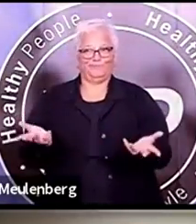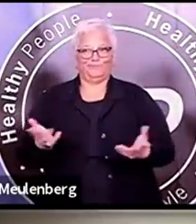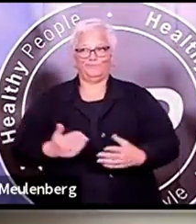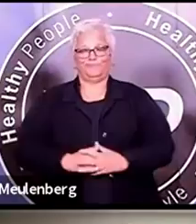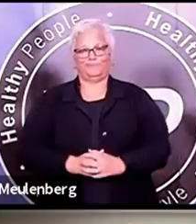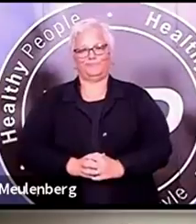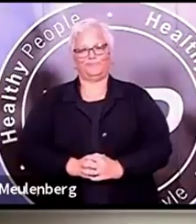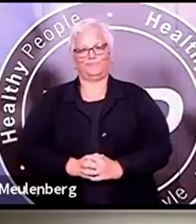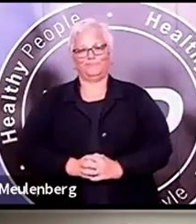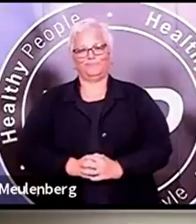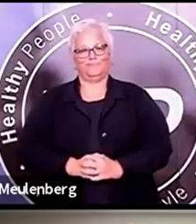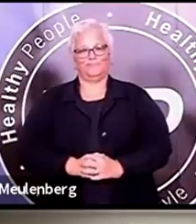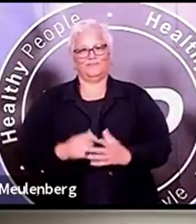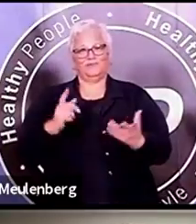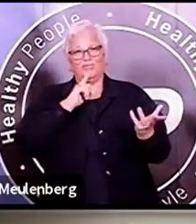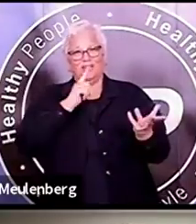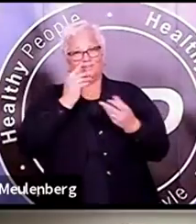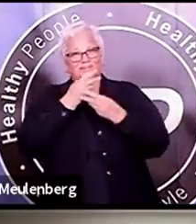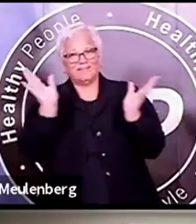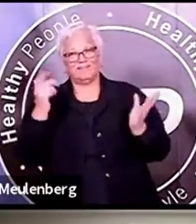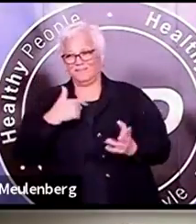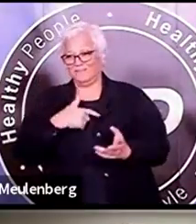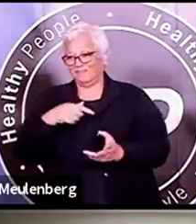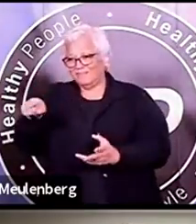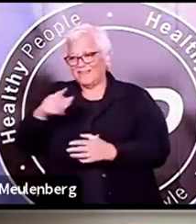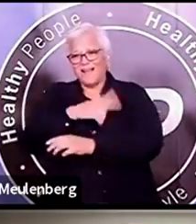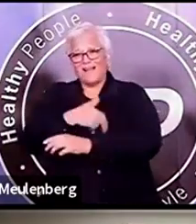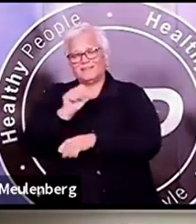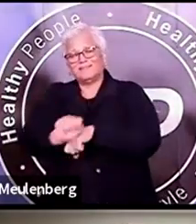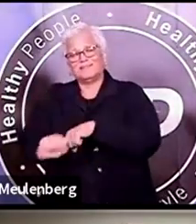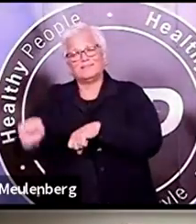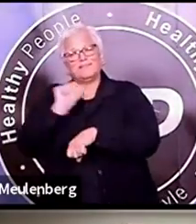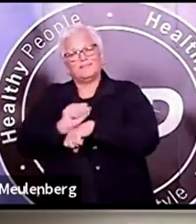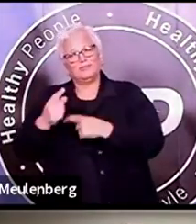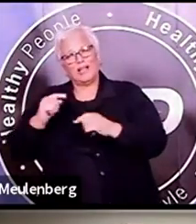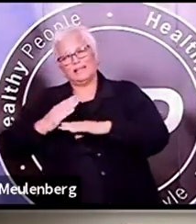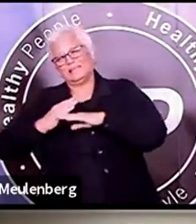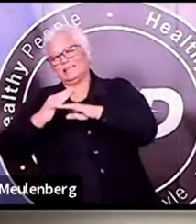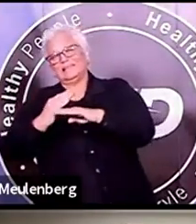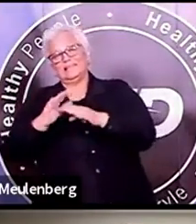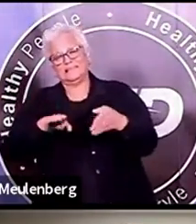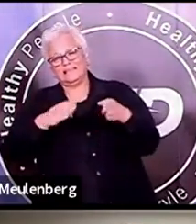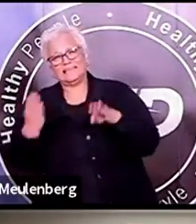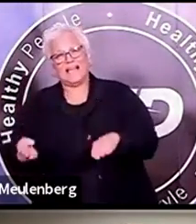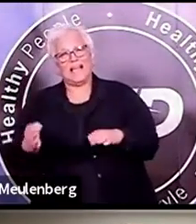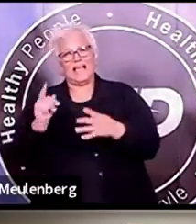the cities that have done that, I am equally disgusted with those who have not. Thank you.